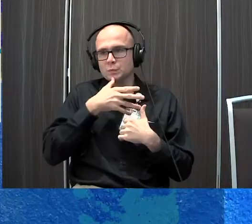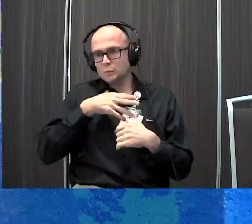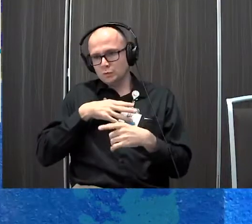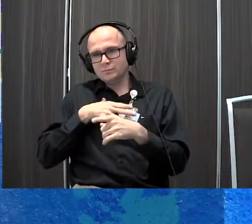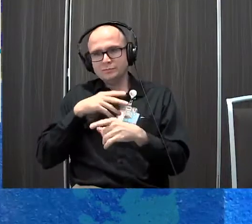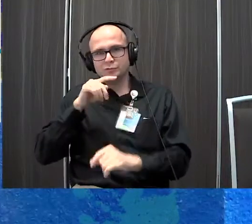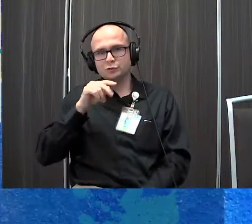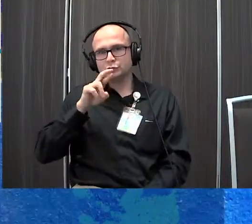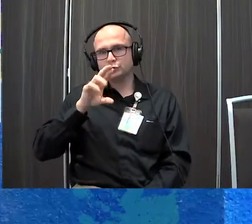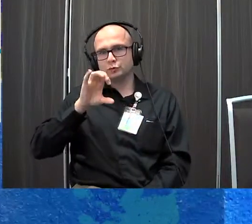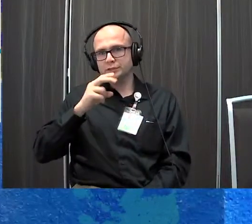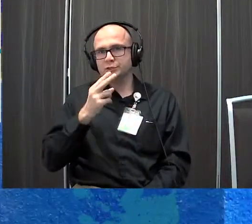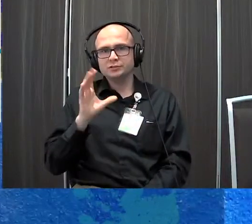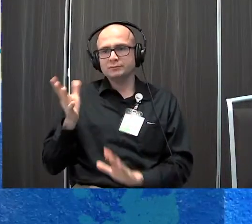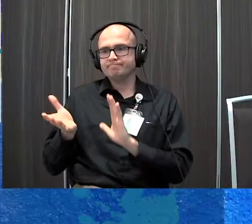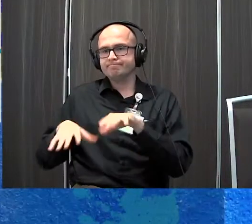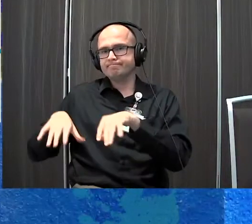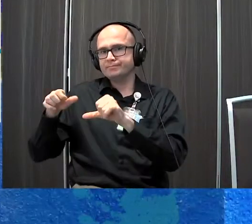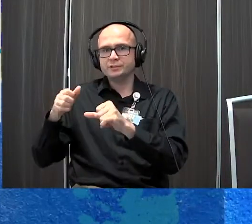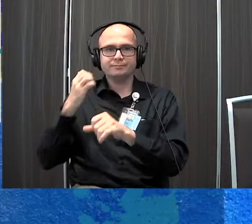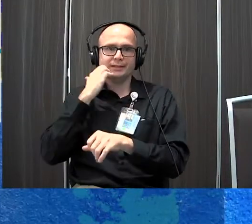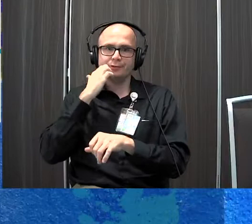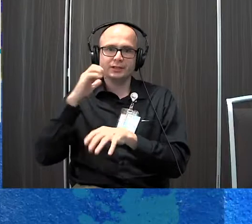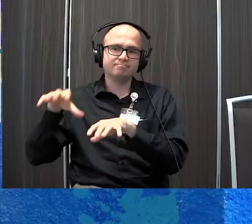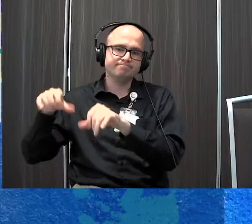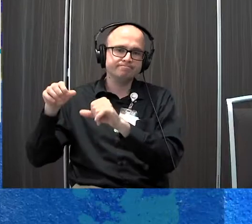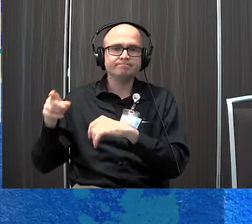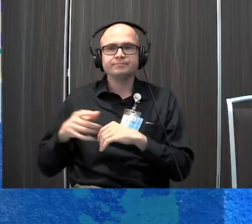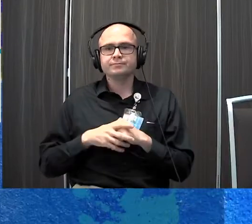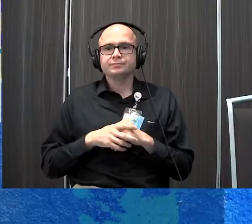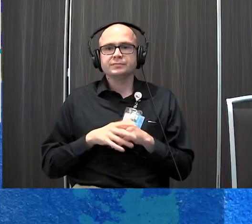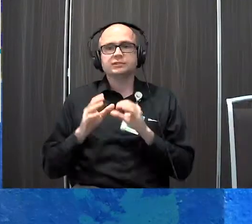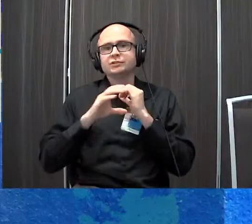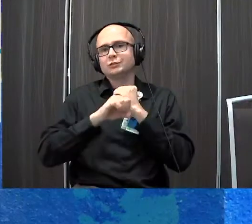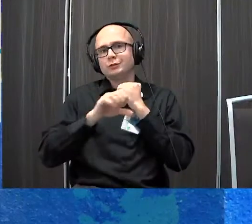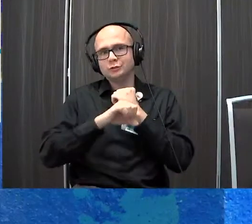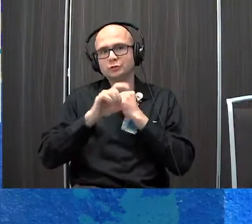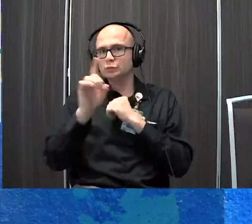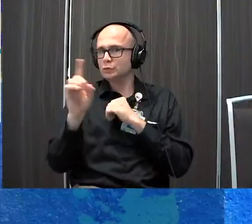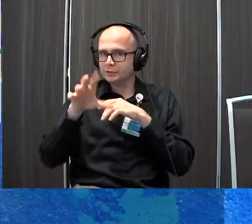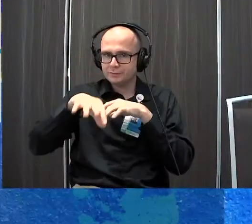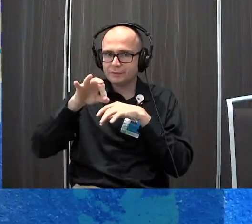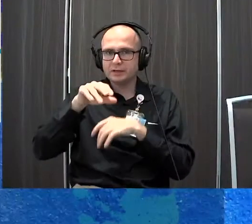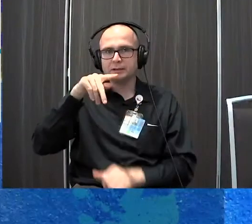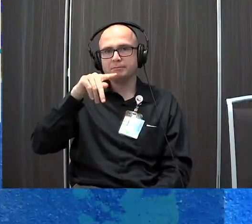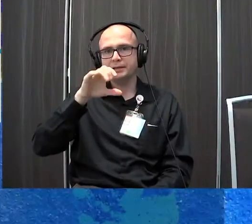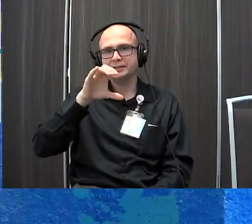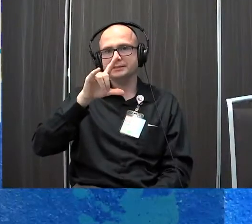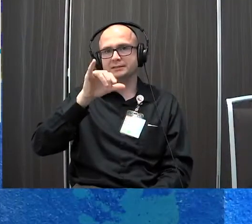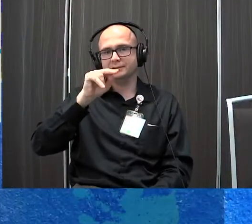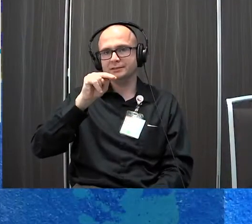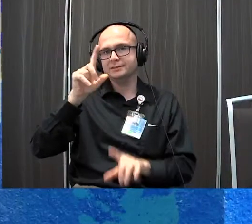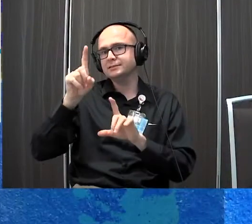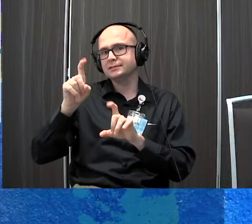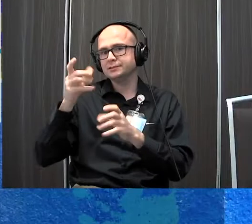our practice who runs this every day. And that is just a little commercial saying where you can find the penicillin allergy testing